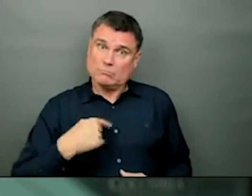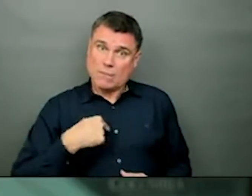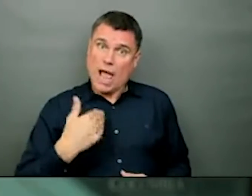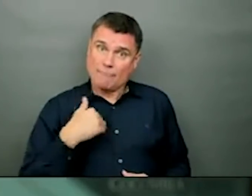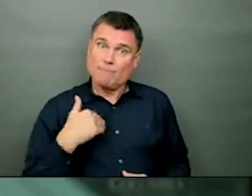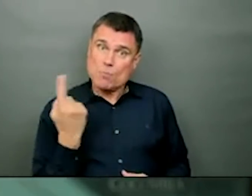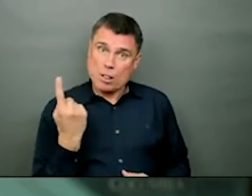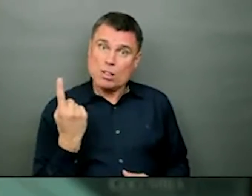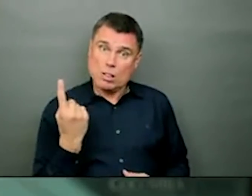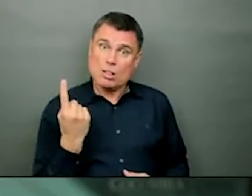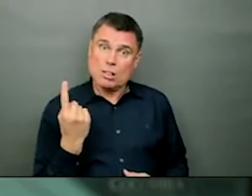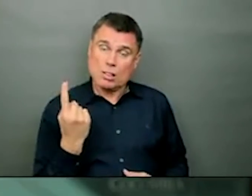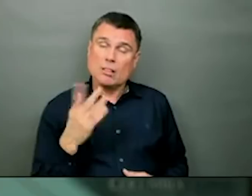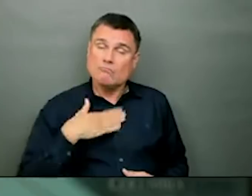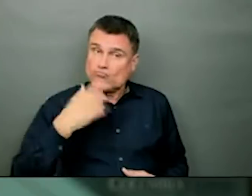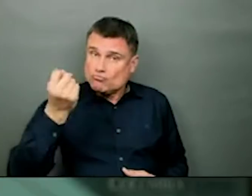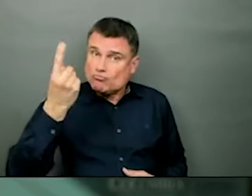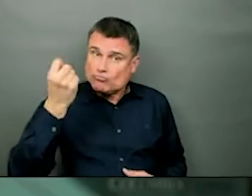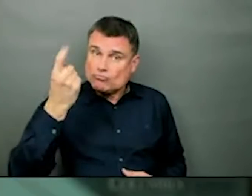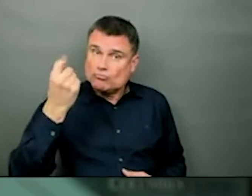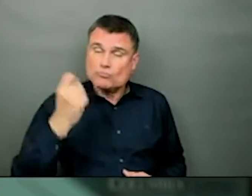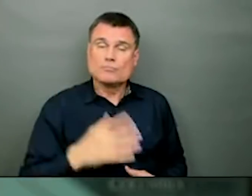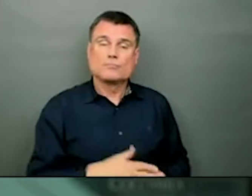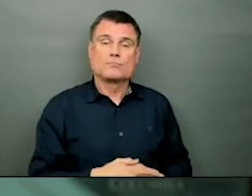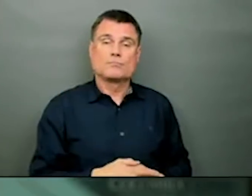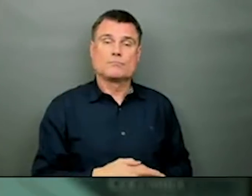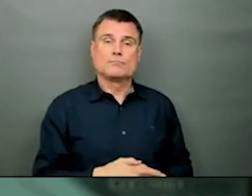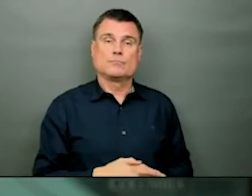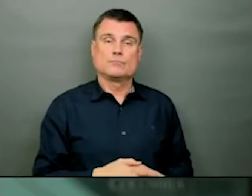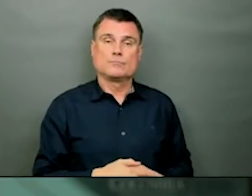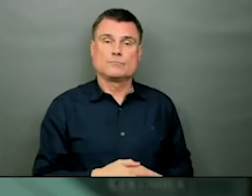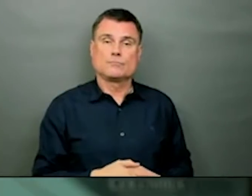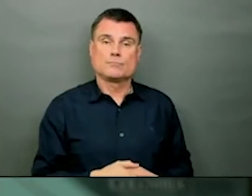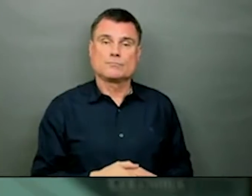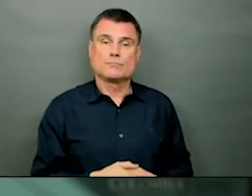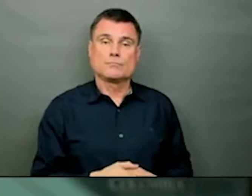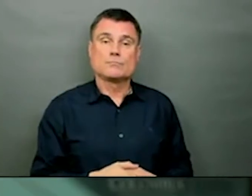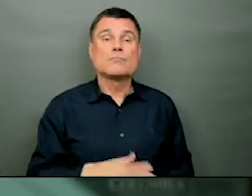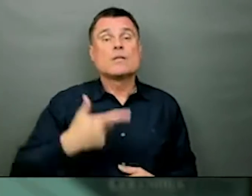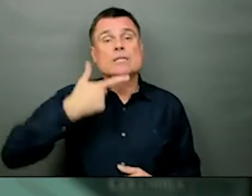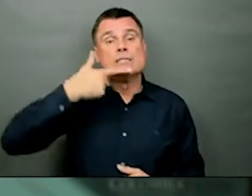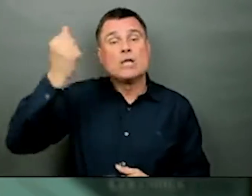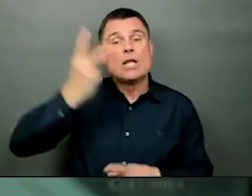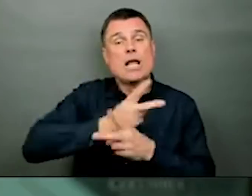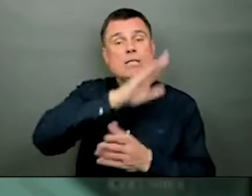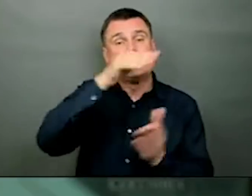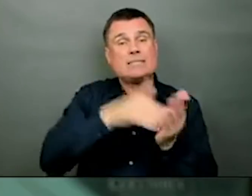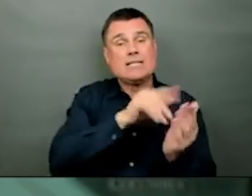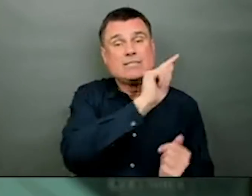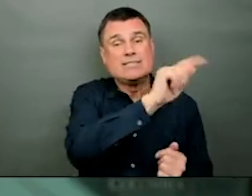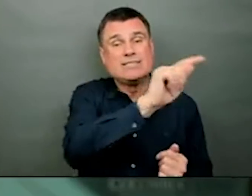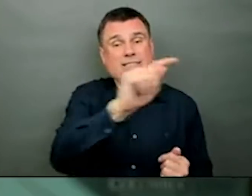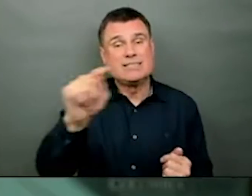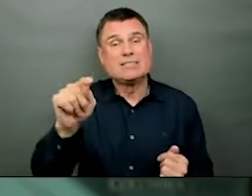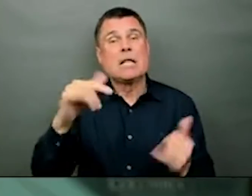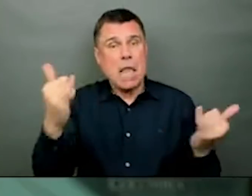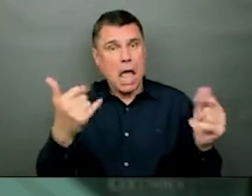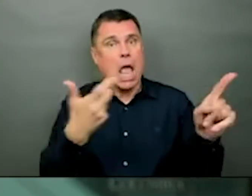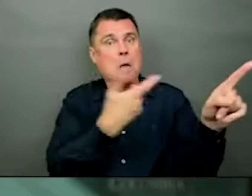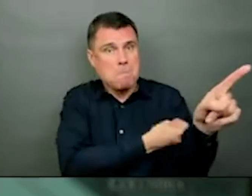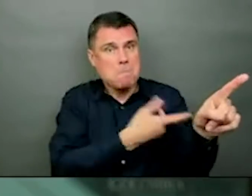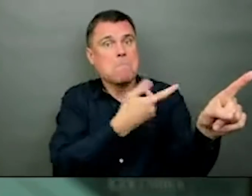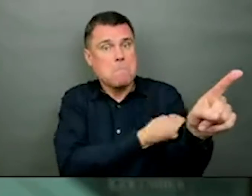long-term care, that the immunization statistics, which we presented in detail today, 91% of